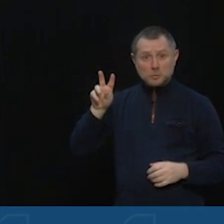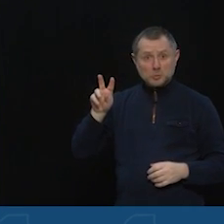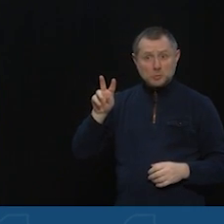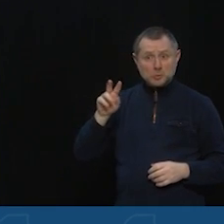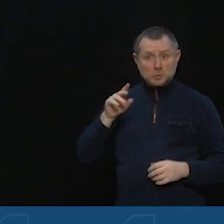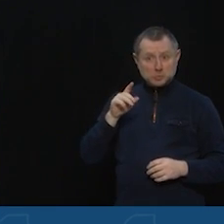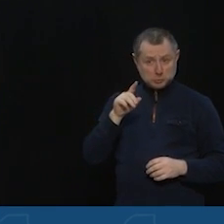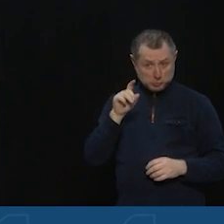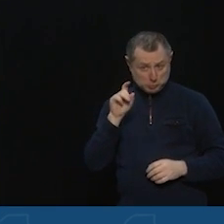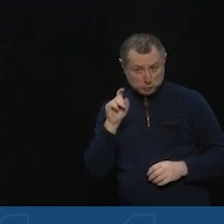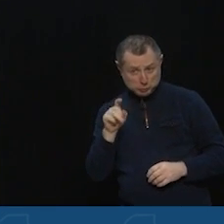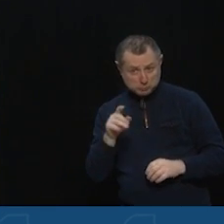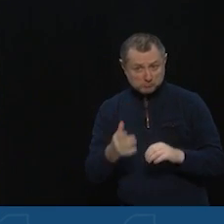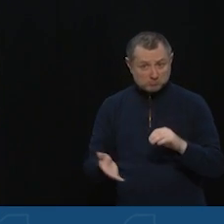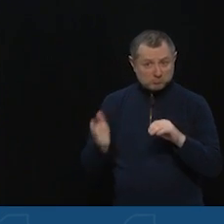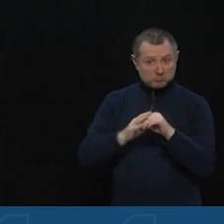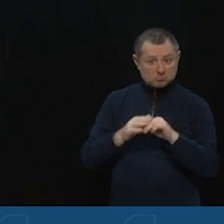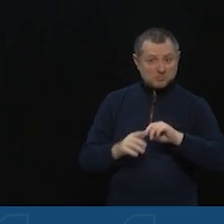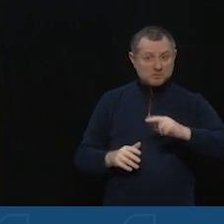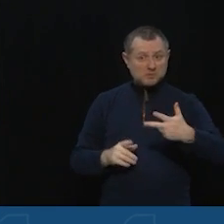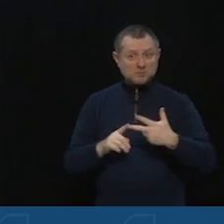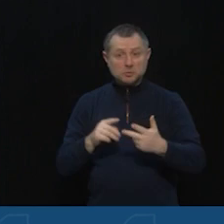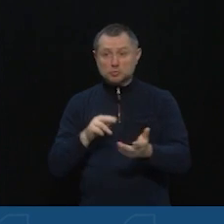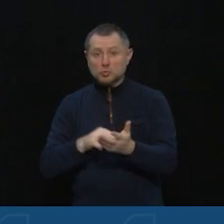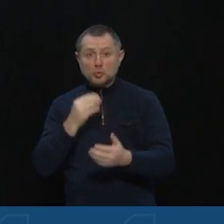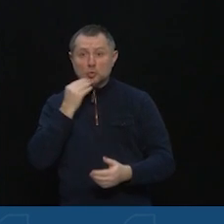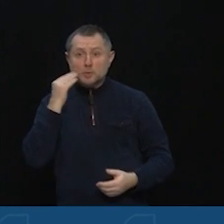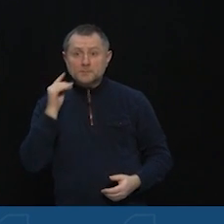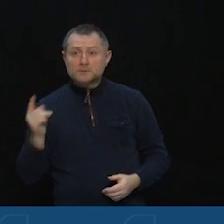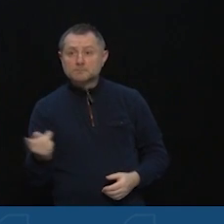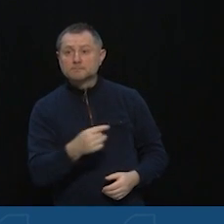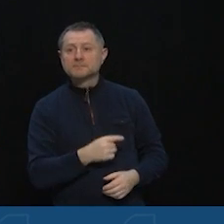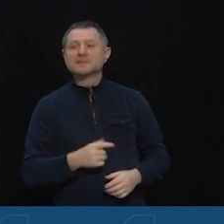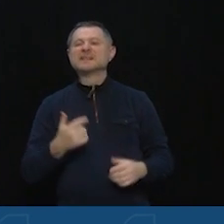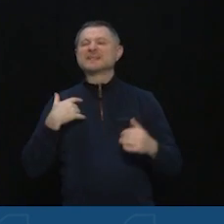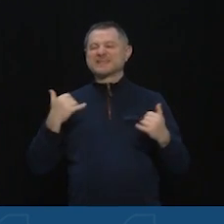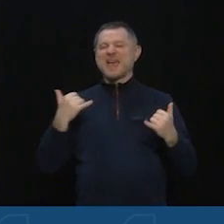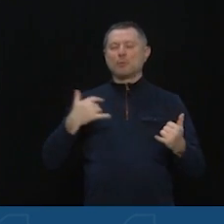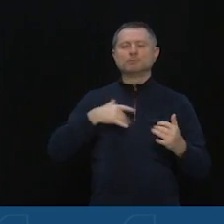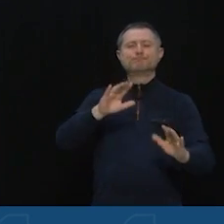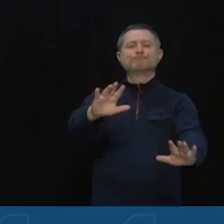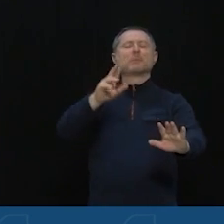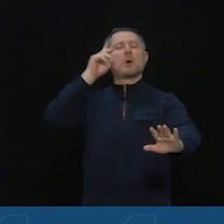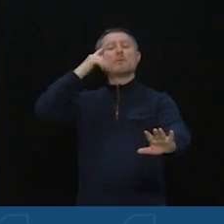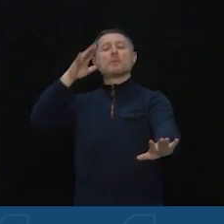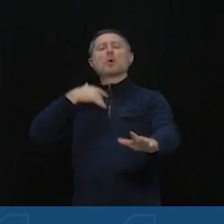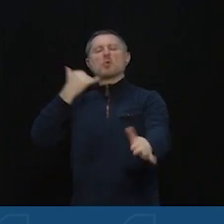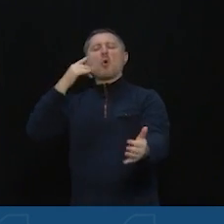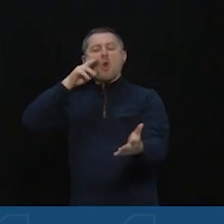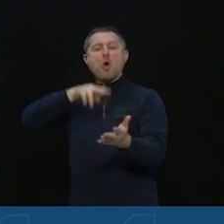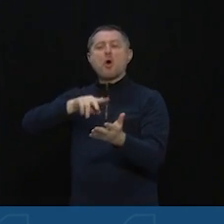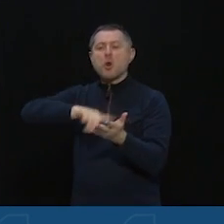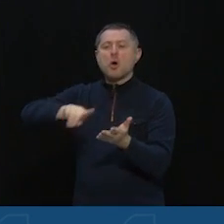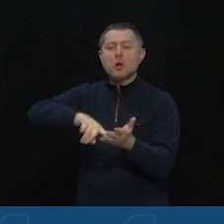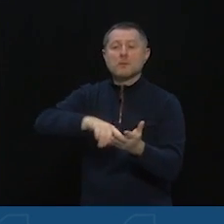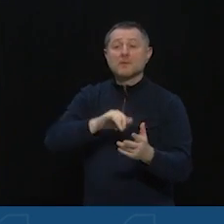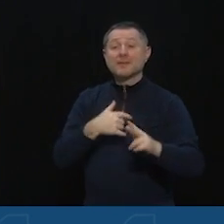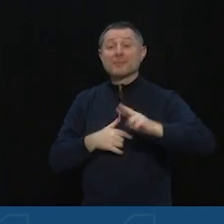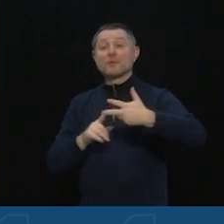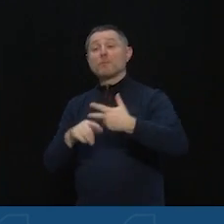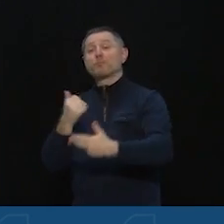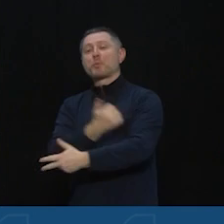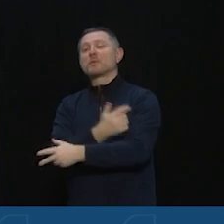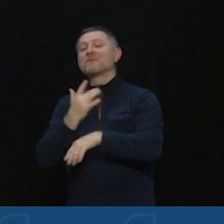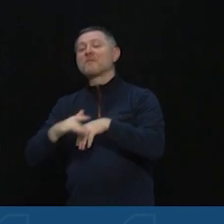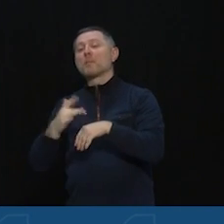to increase booster rates at nursing homes in particular? That's what we're looking at. We've mandated that booster shops are available at every